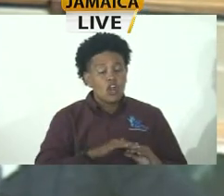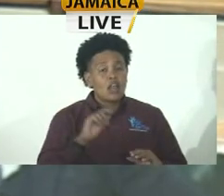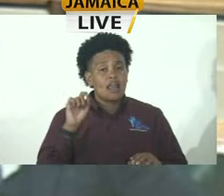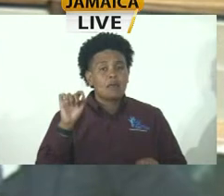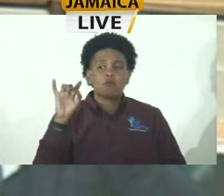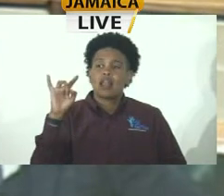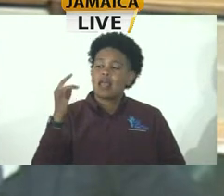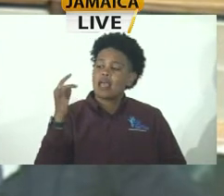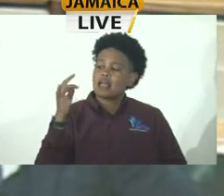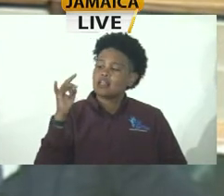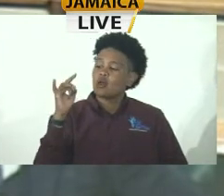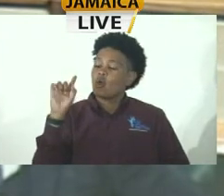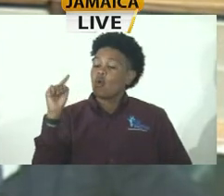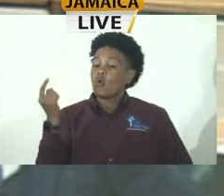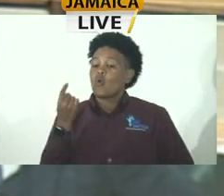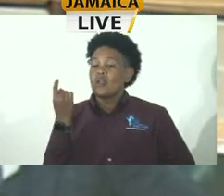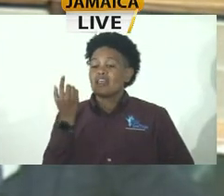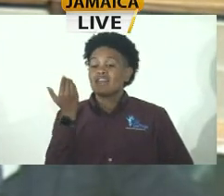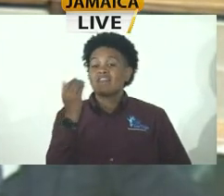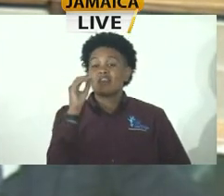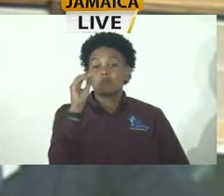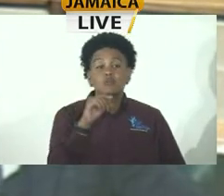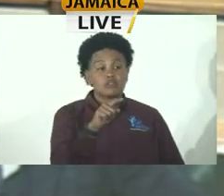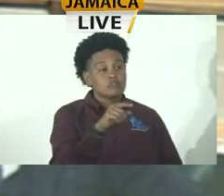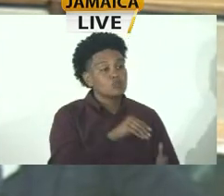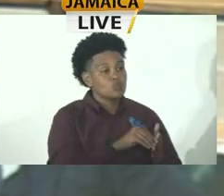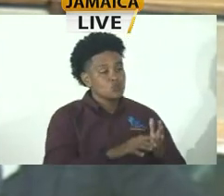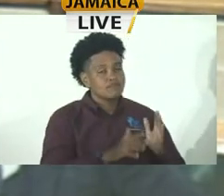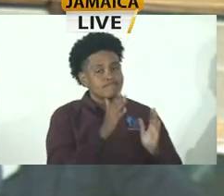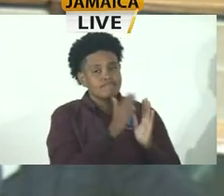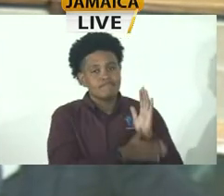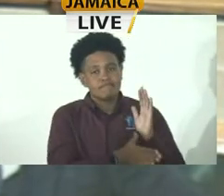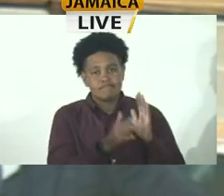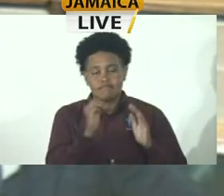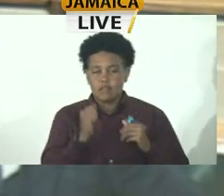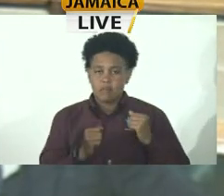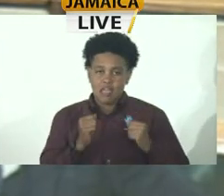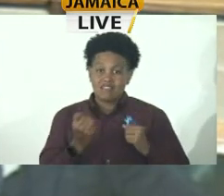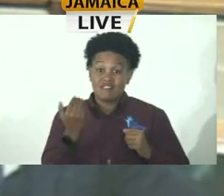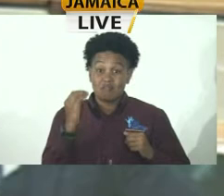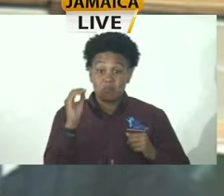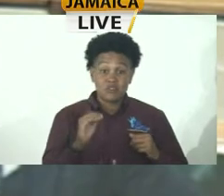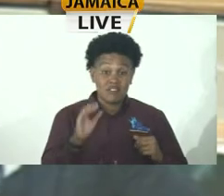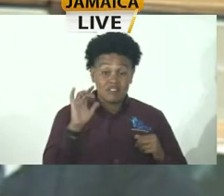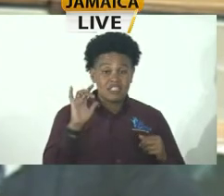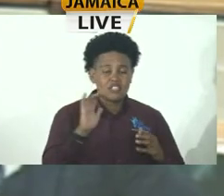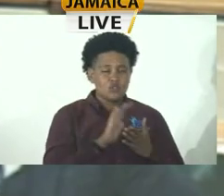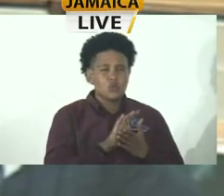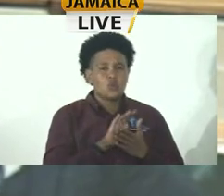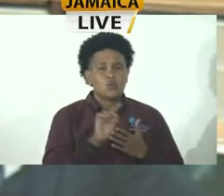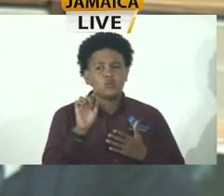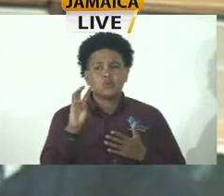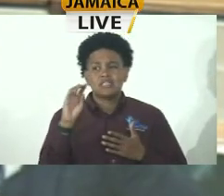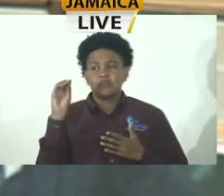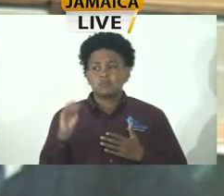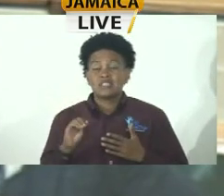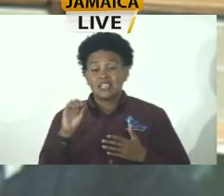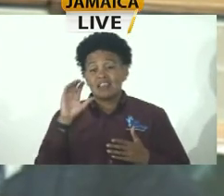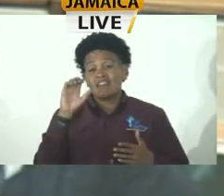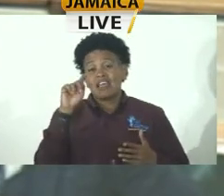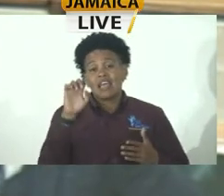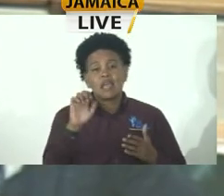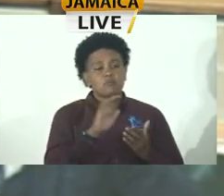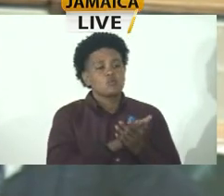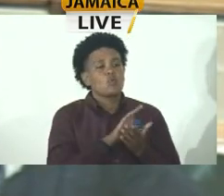8th only 15 of the csec schools and 26 of cape schools